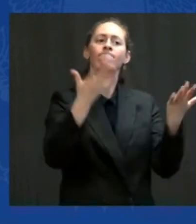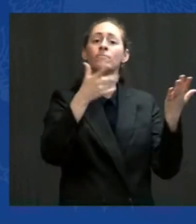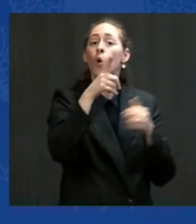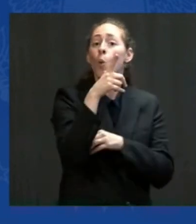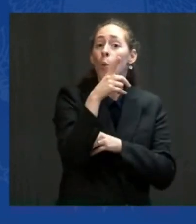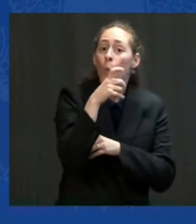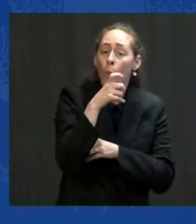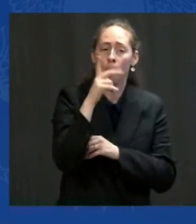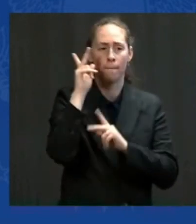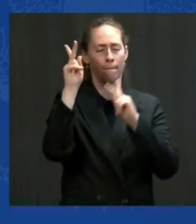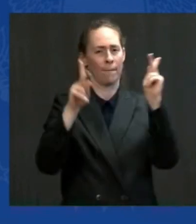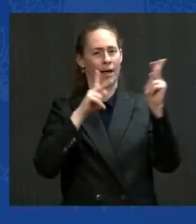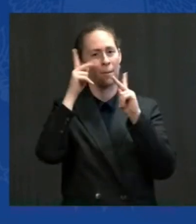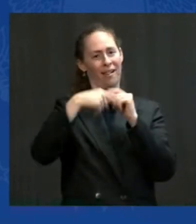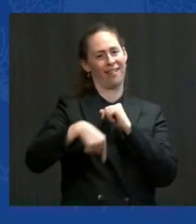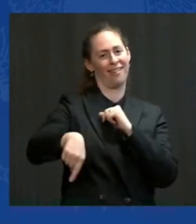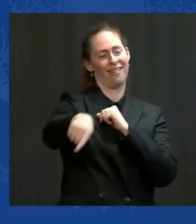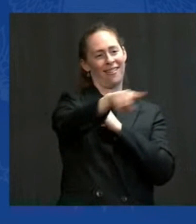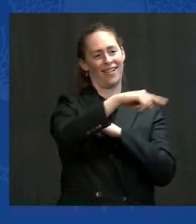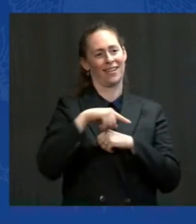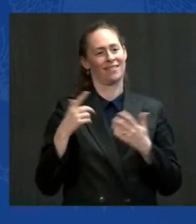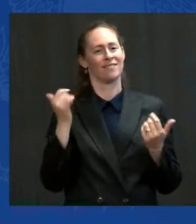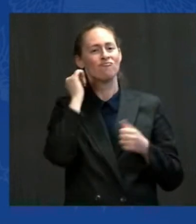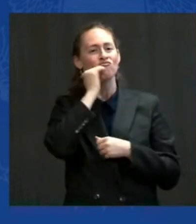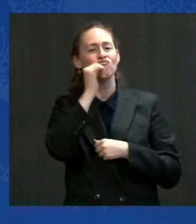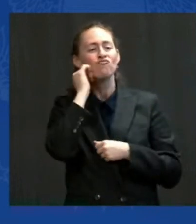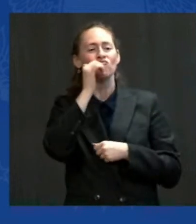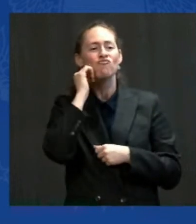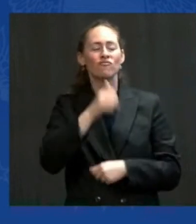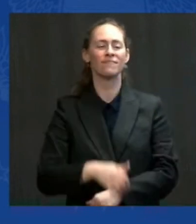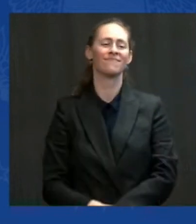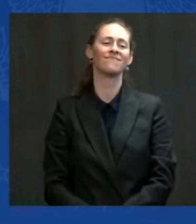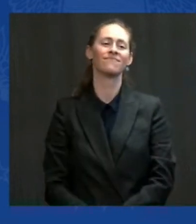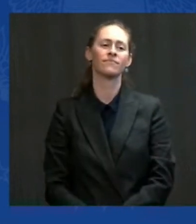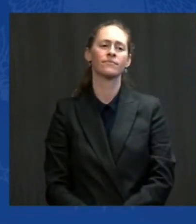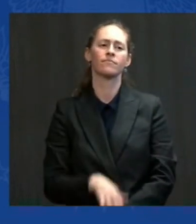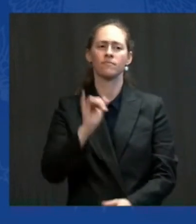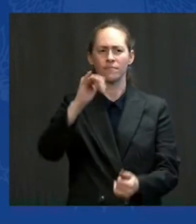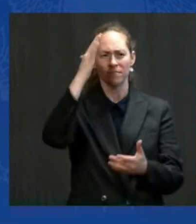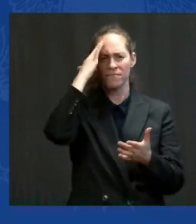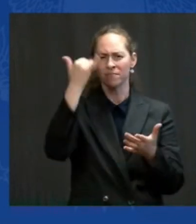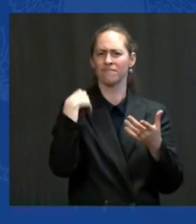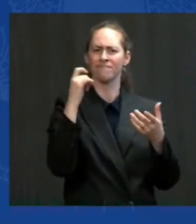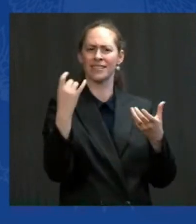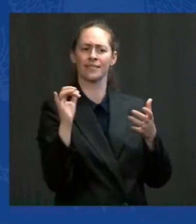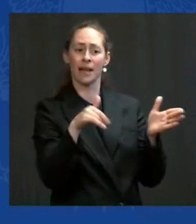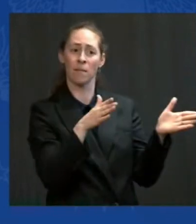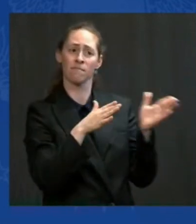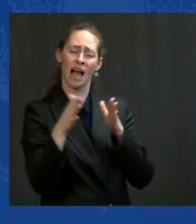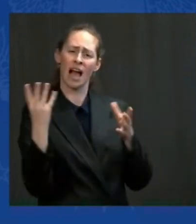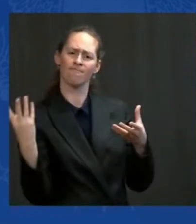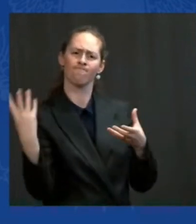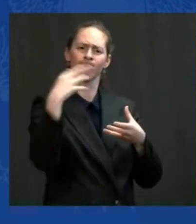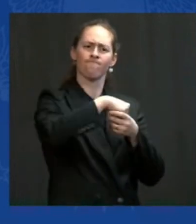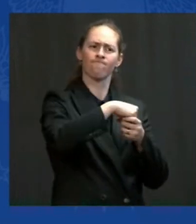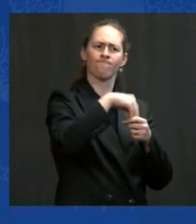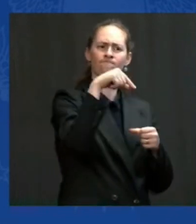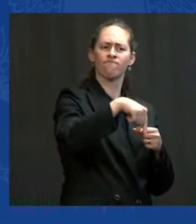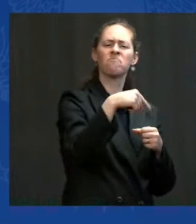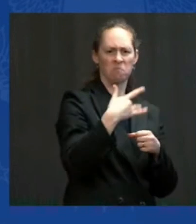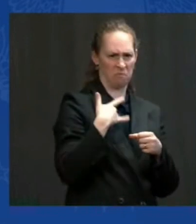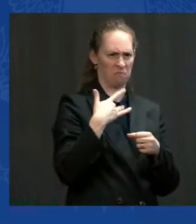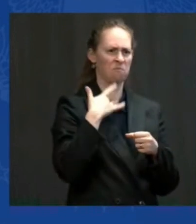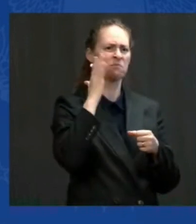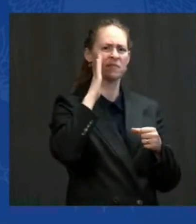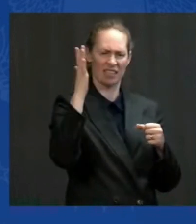people. That's why, in addition to the bipartisan infrastructure agreement that I believe we're going to get done, I'm here to make a case